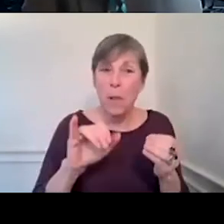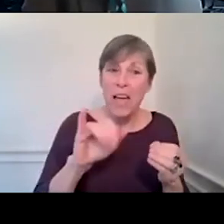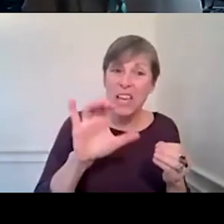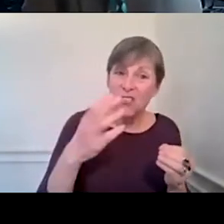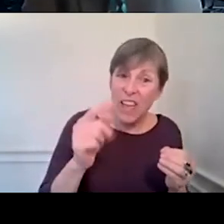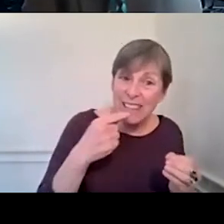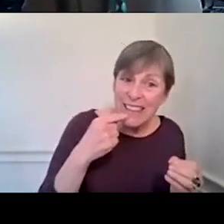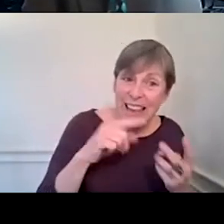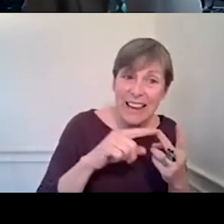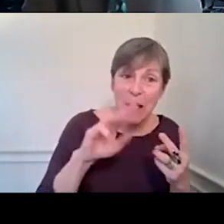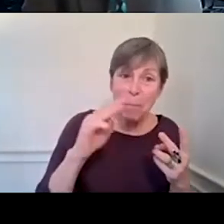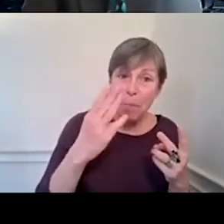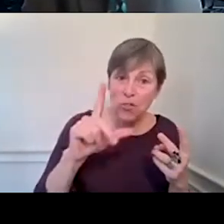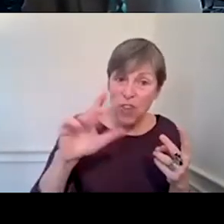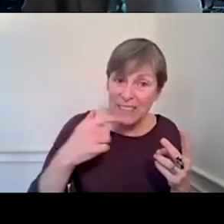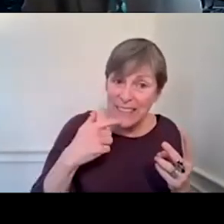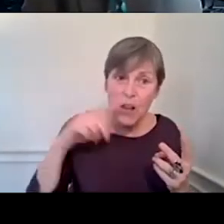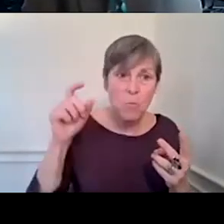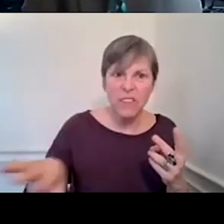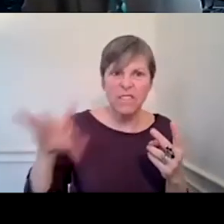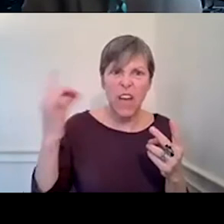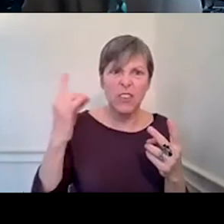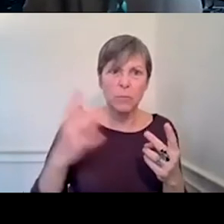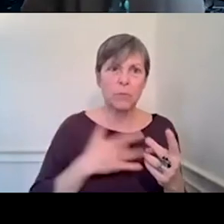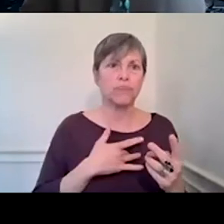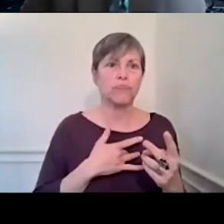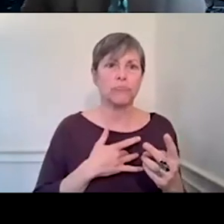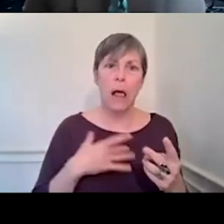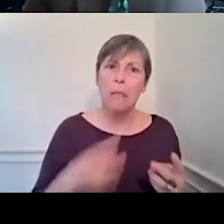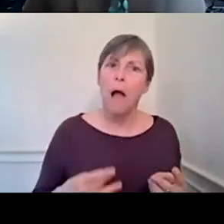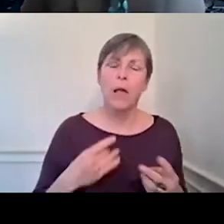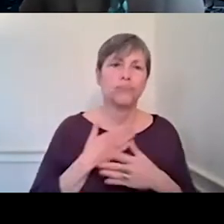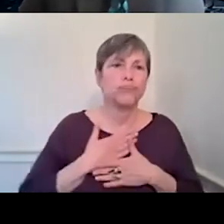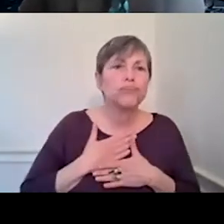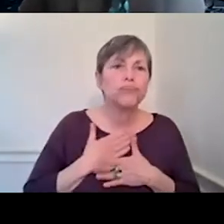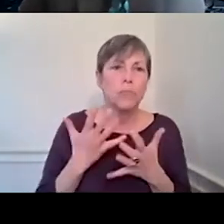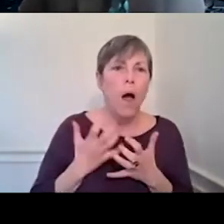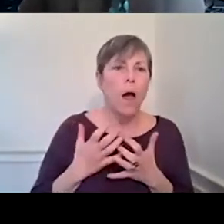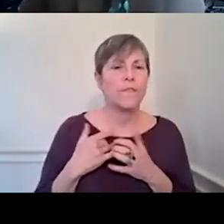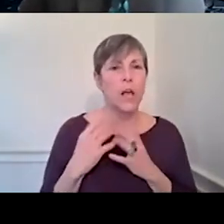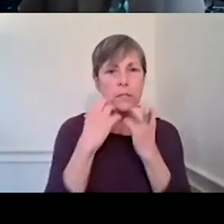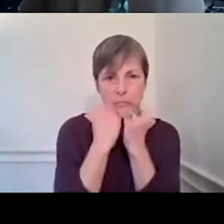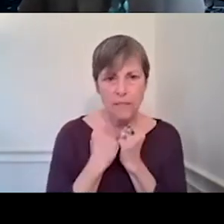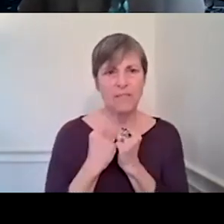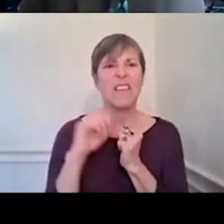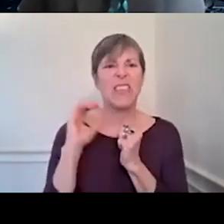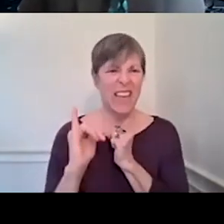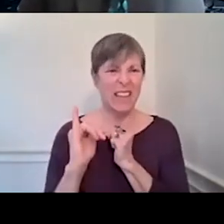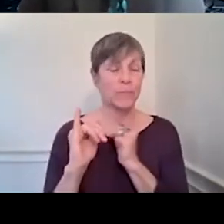love and really connects to you personally. And so the profession and where I ended up to